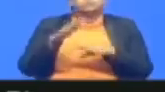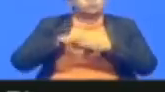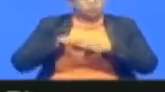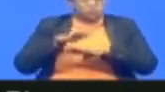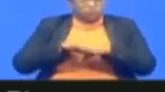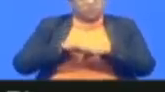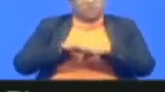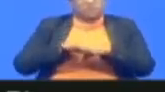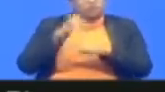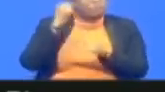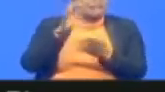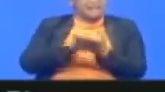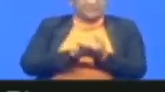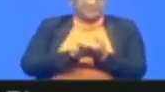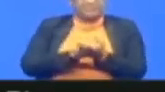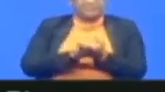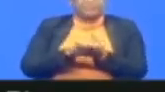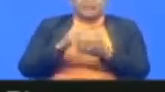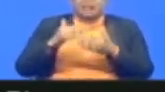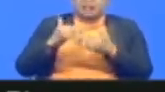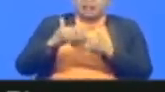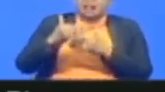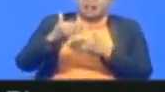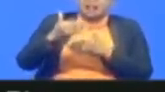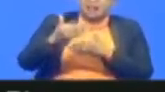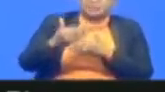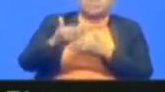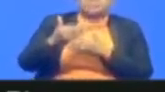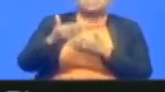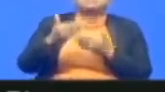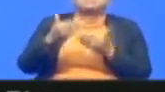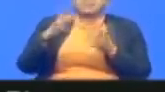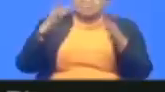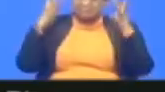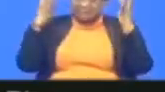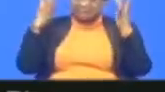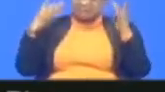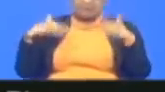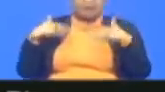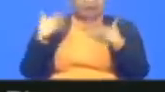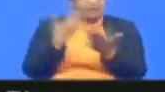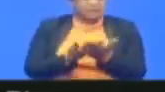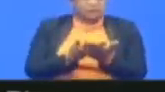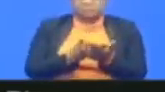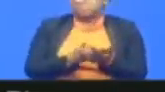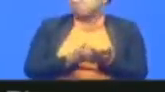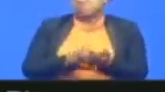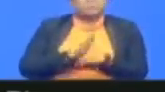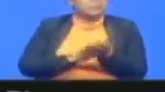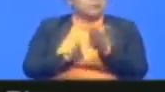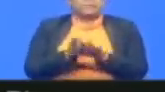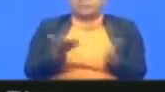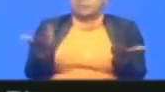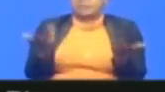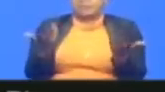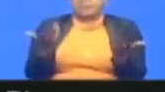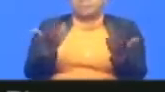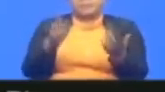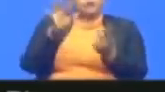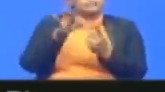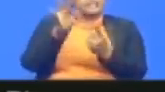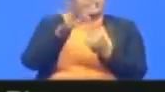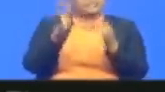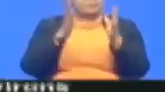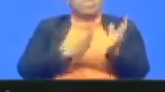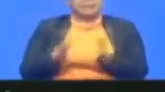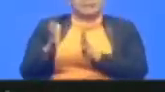true. Months on, the deadline for the buses' arrival came and went. No buses arrived, and an alternative plan